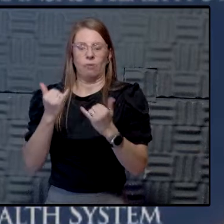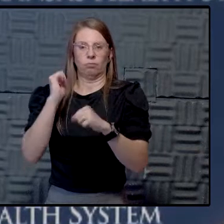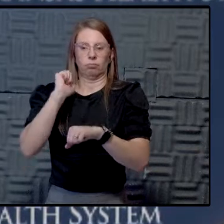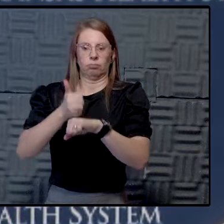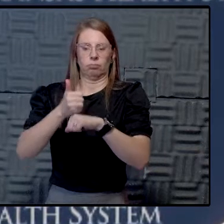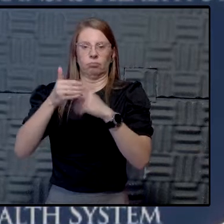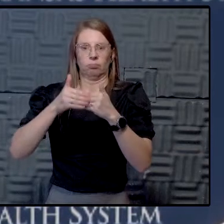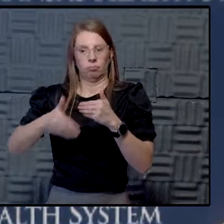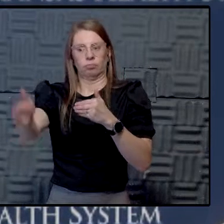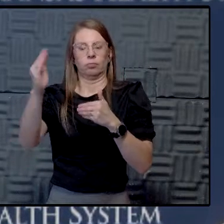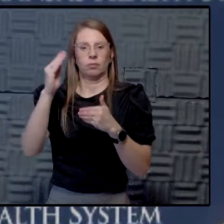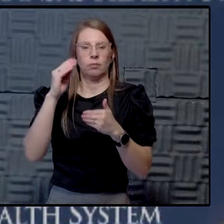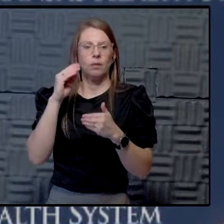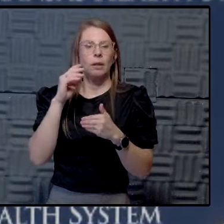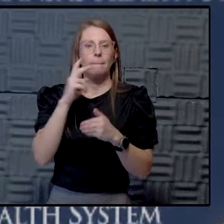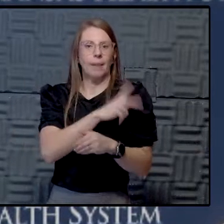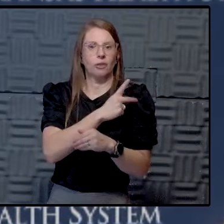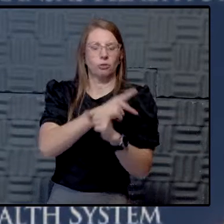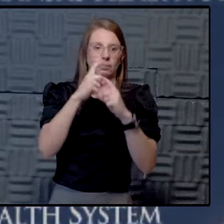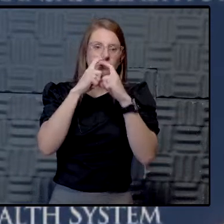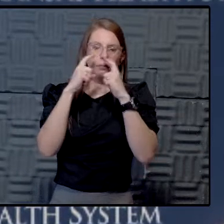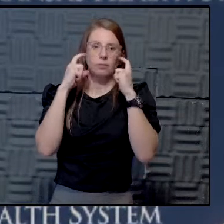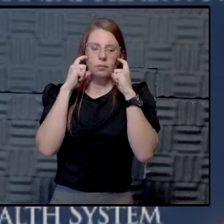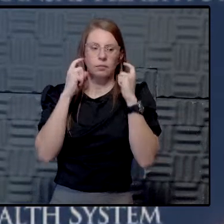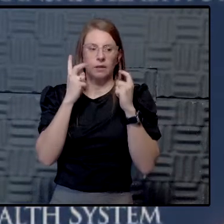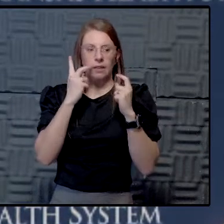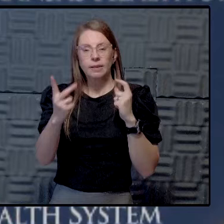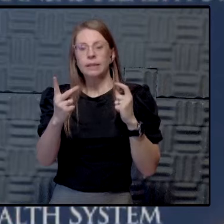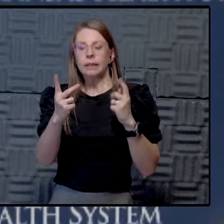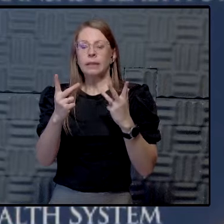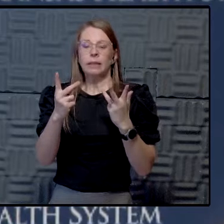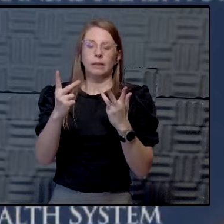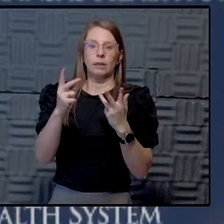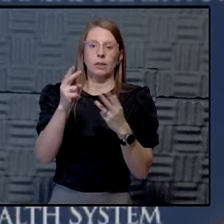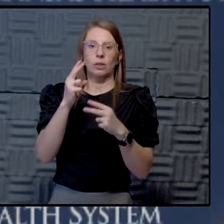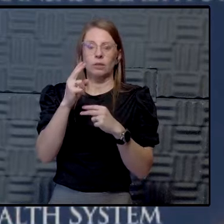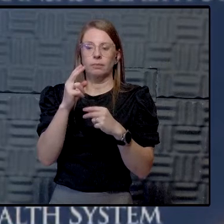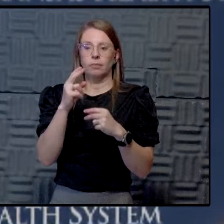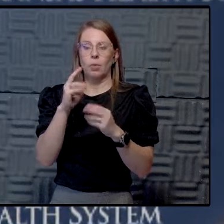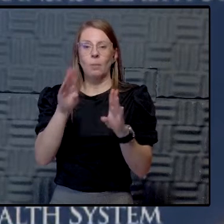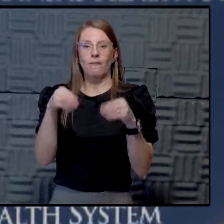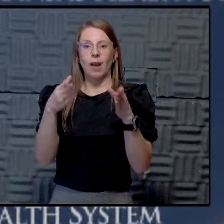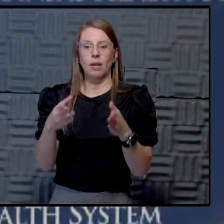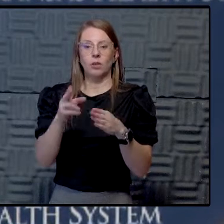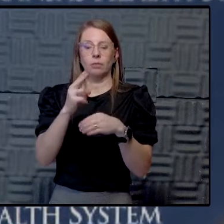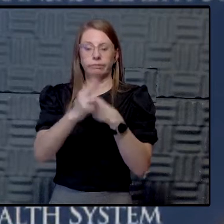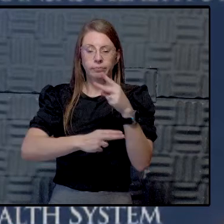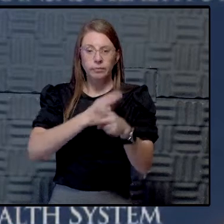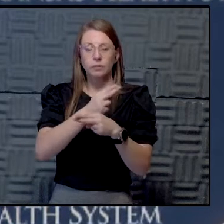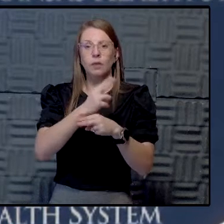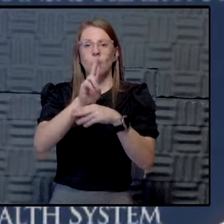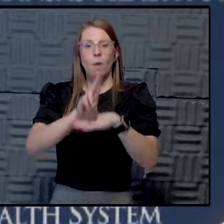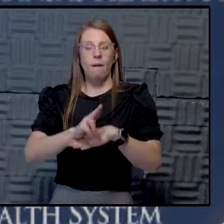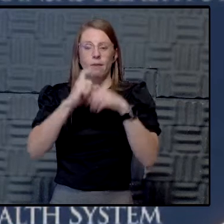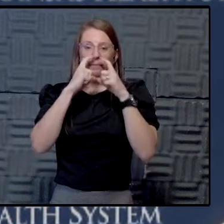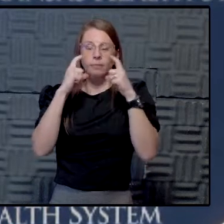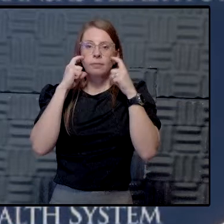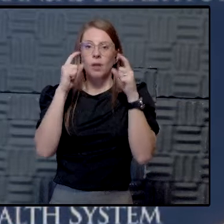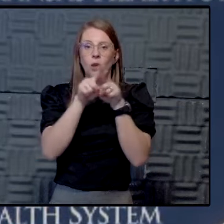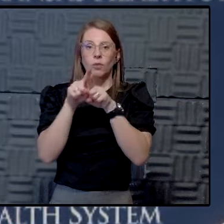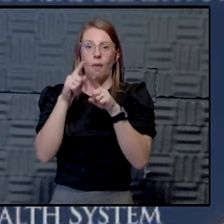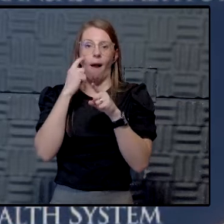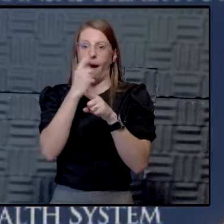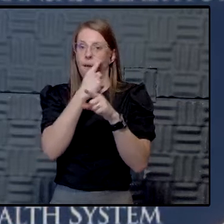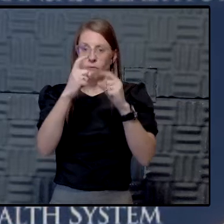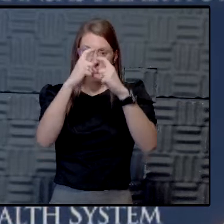getting masked. I see on scenes, I see our providers universally wearing all the respiratory protection and eye protection. And I